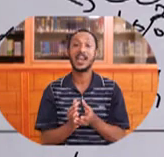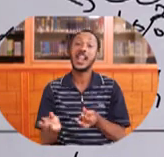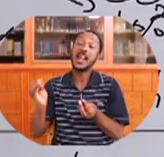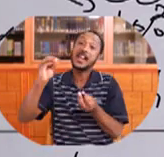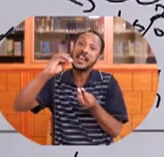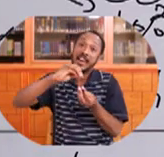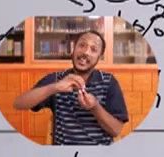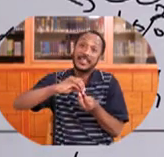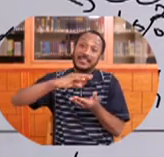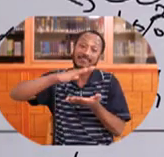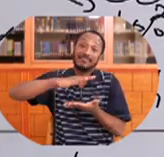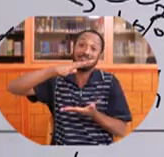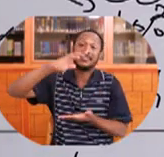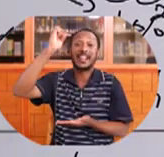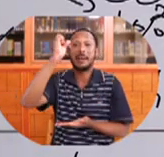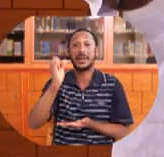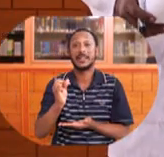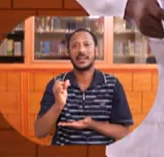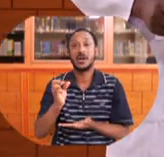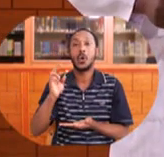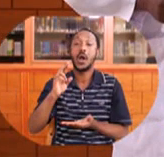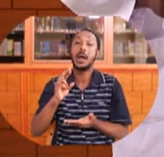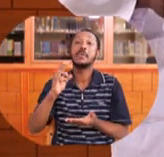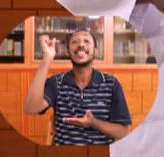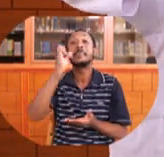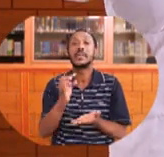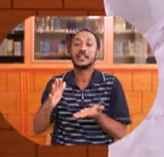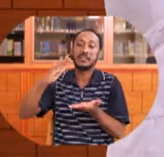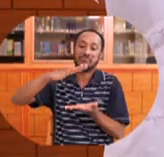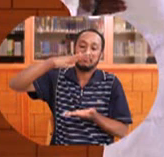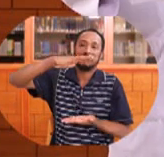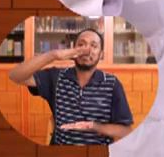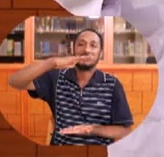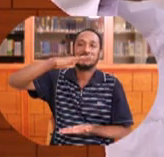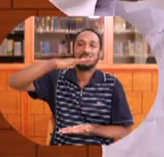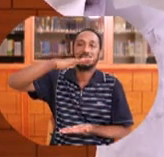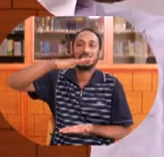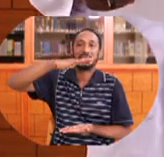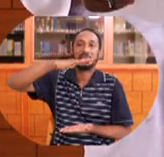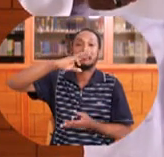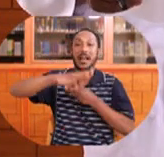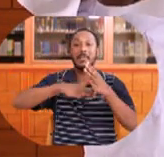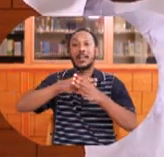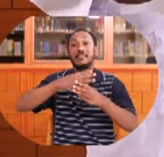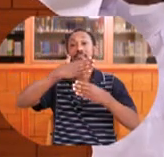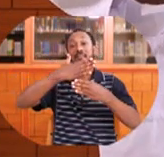increase of temperature or rise of temperature in the world.